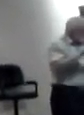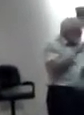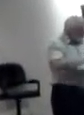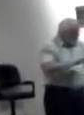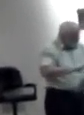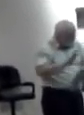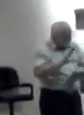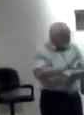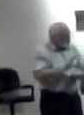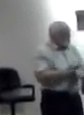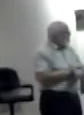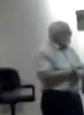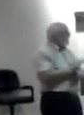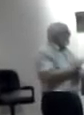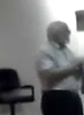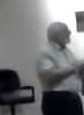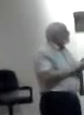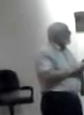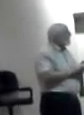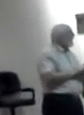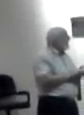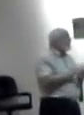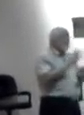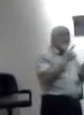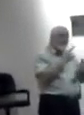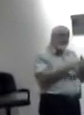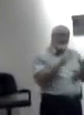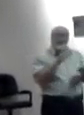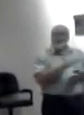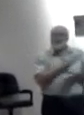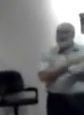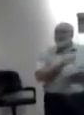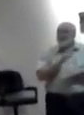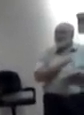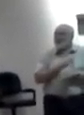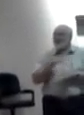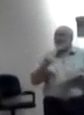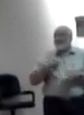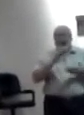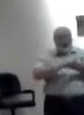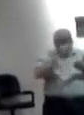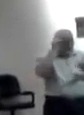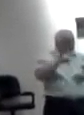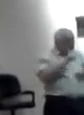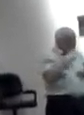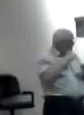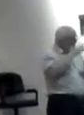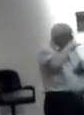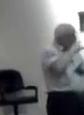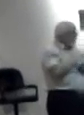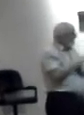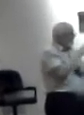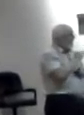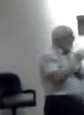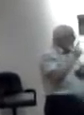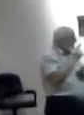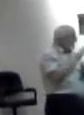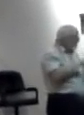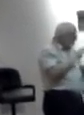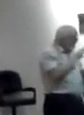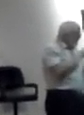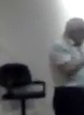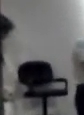church. I really don't know if they sing it anymore, but this is a song that I learned when I was a kid, and it's one that